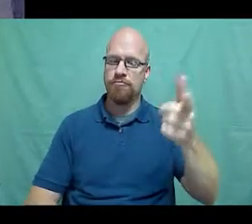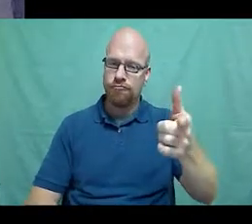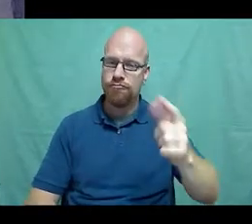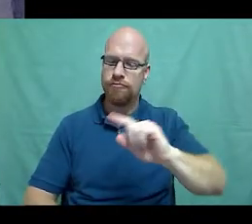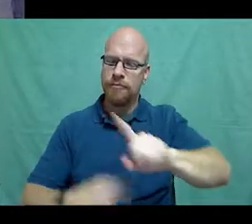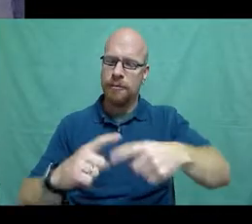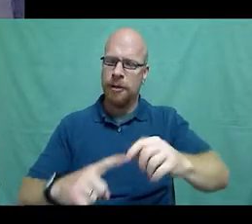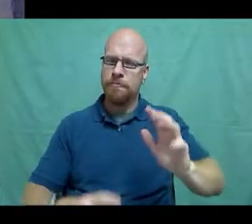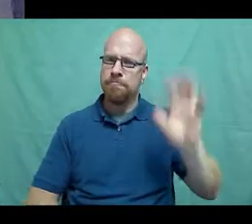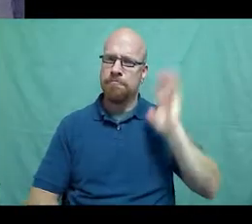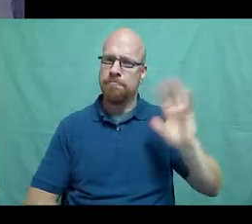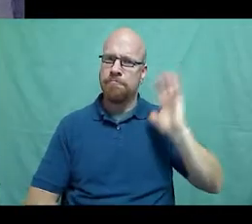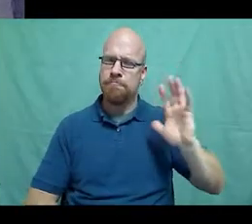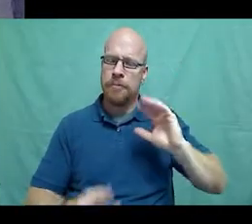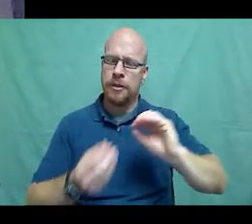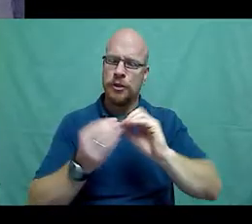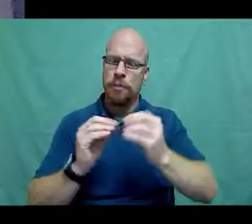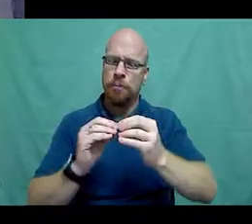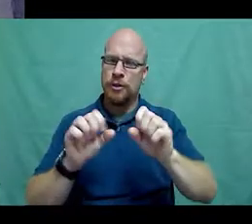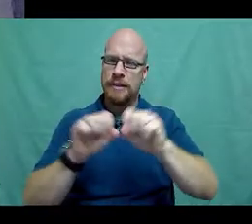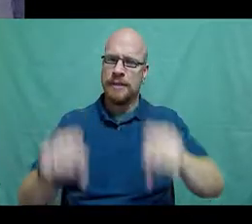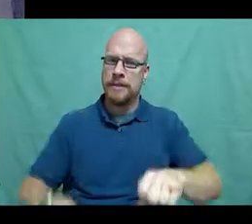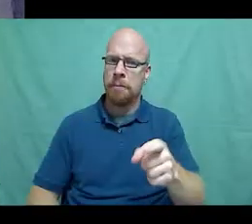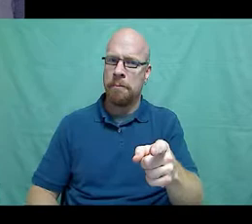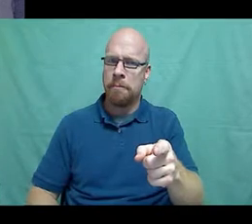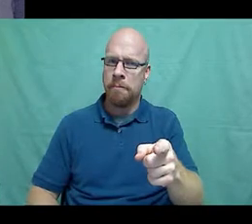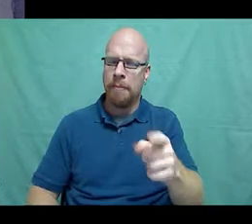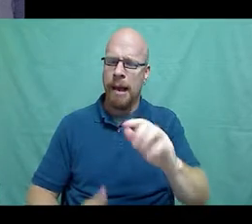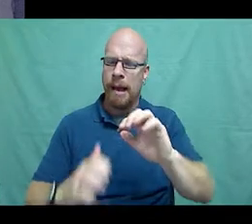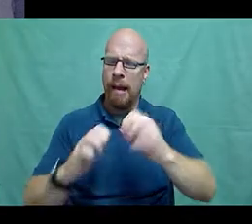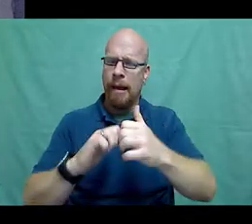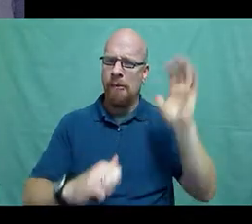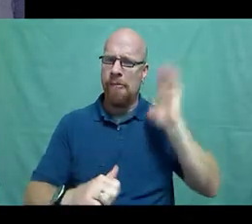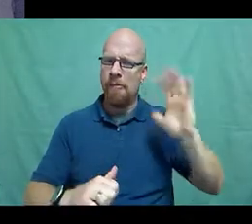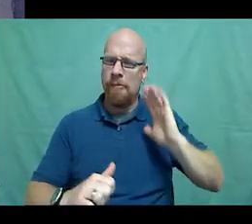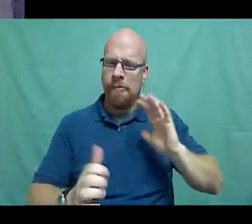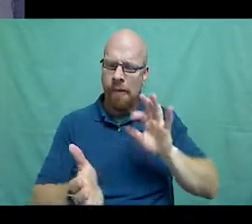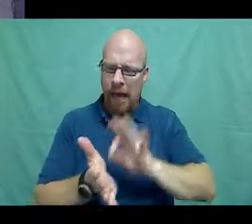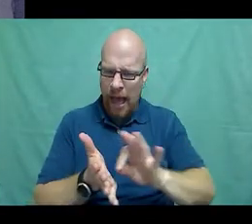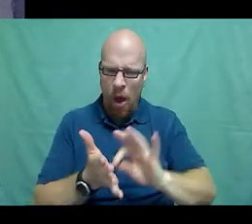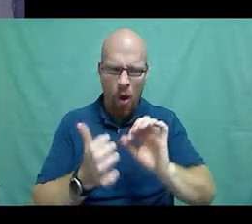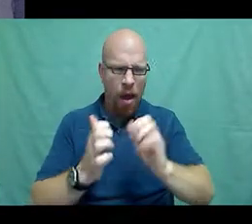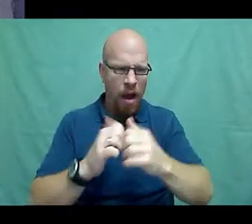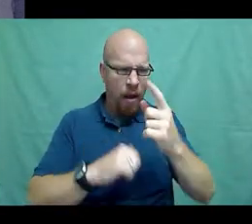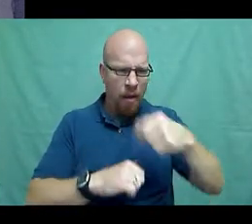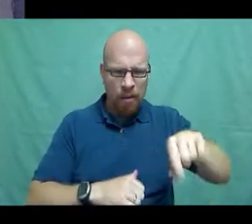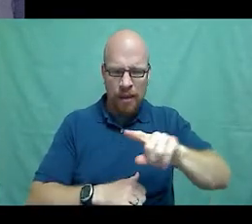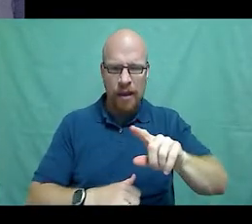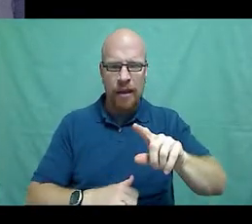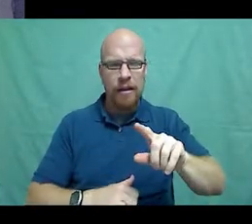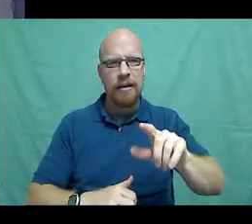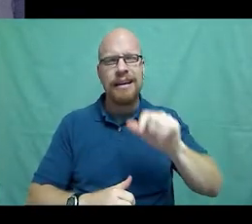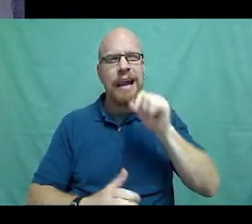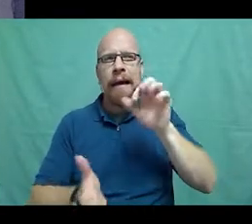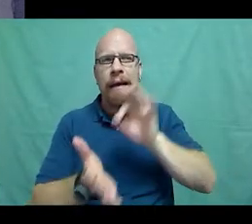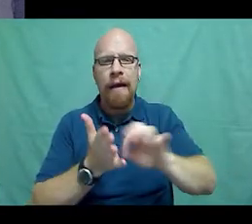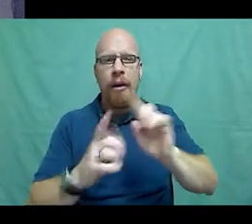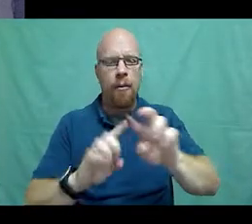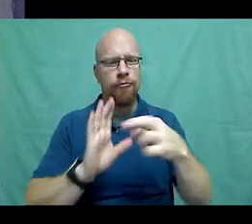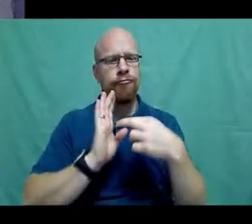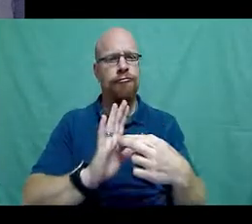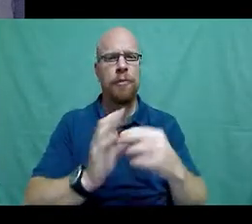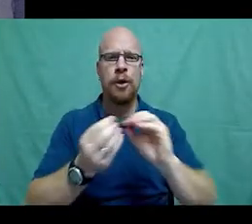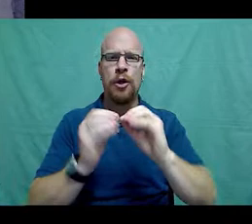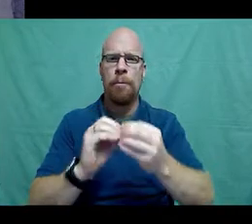Today my presentation is about ancient number systems. How did they used to count? How do they,